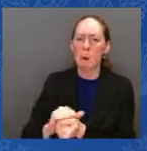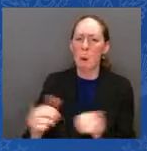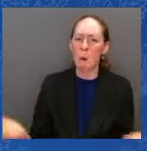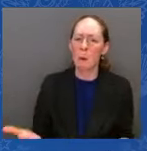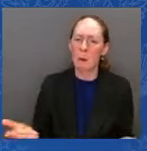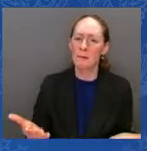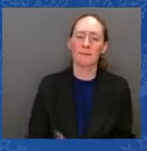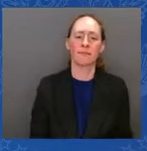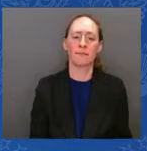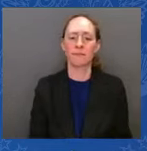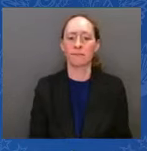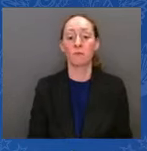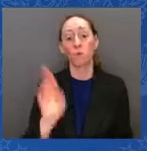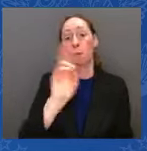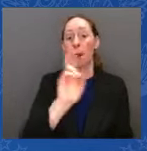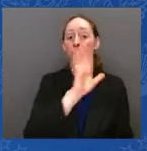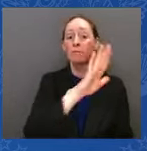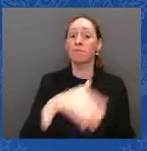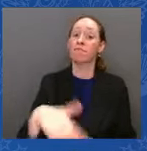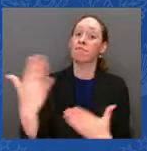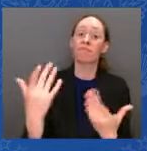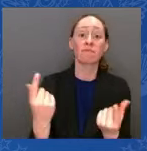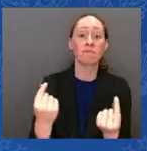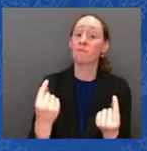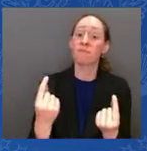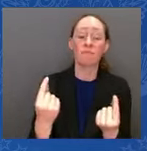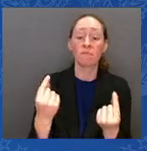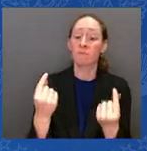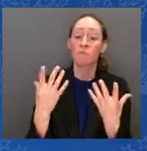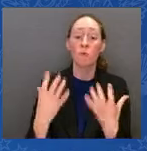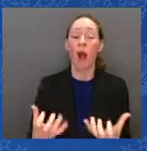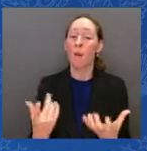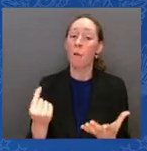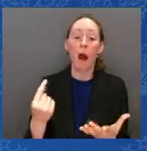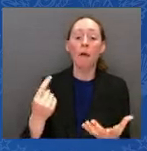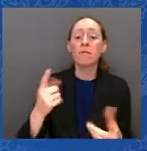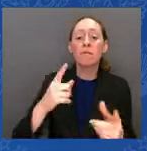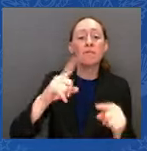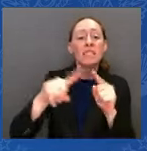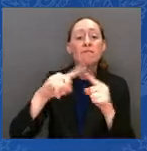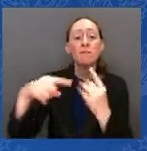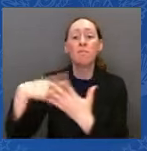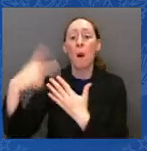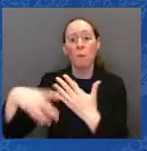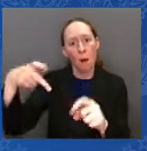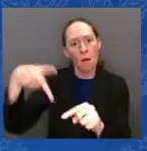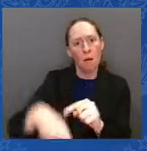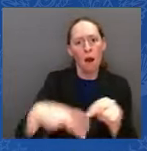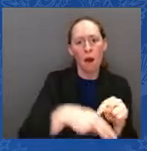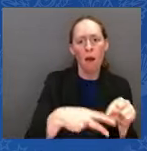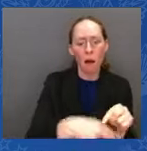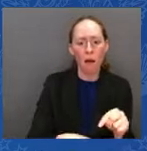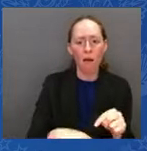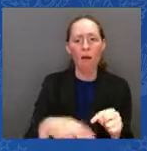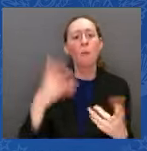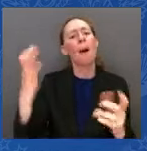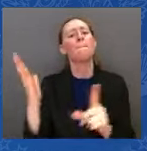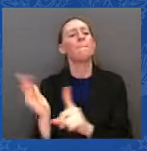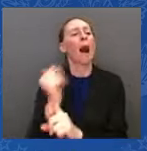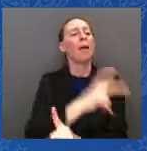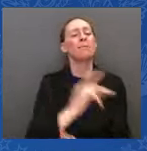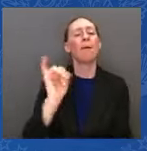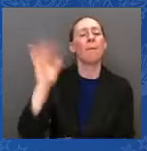the funding, that we, how we fund government, back to what the levels were in 2022, before the omnibus